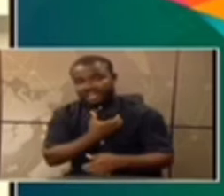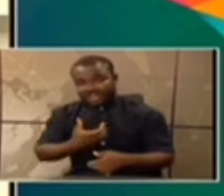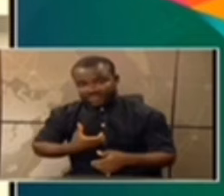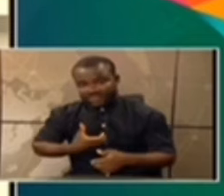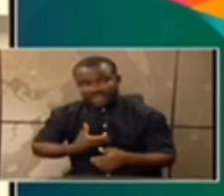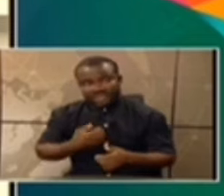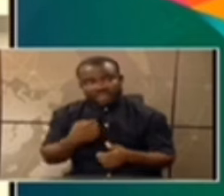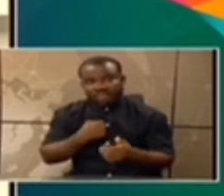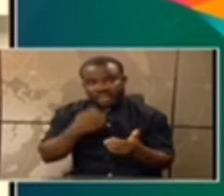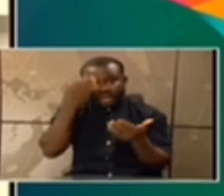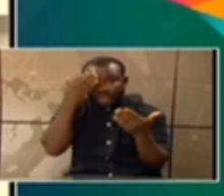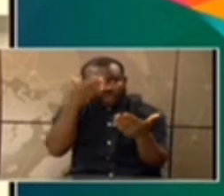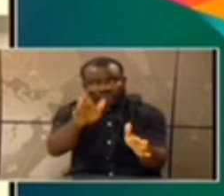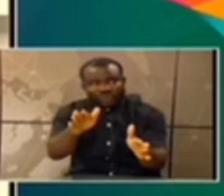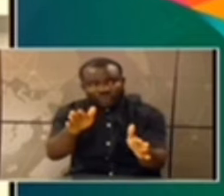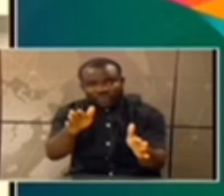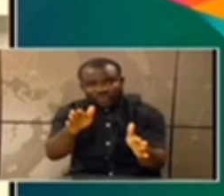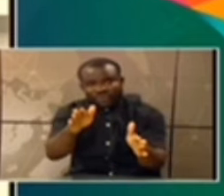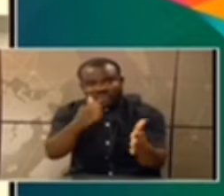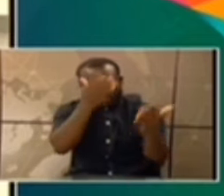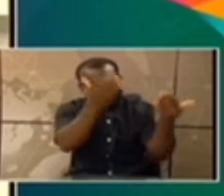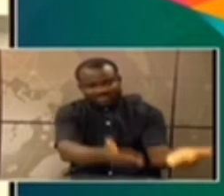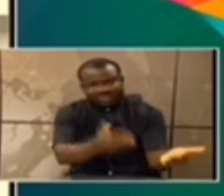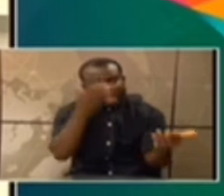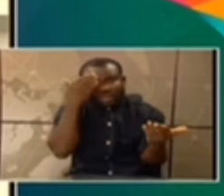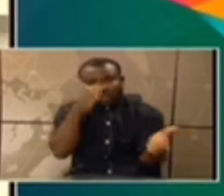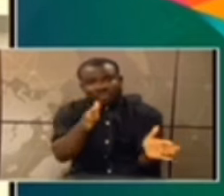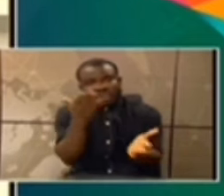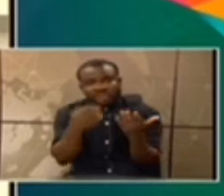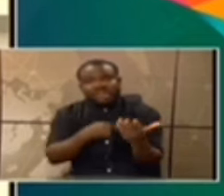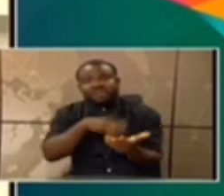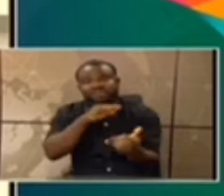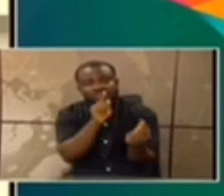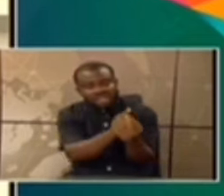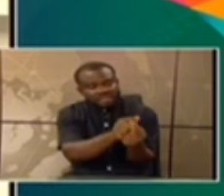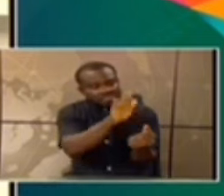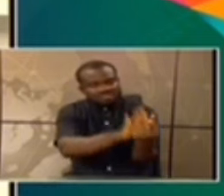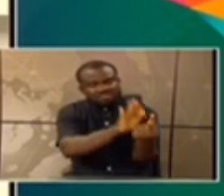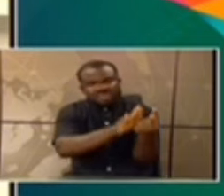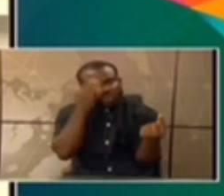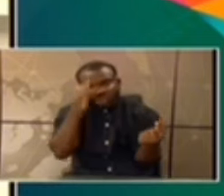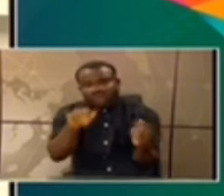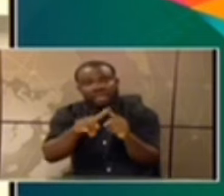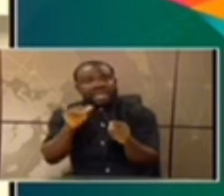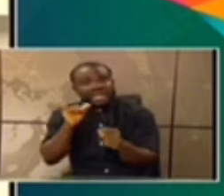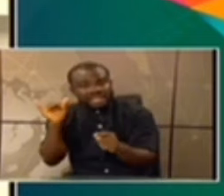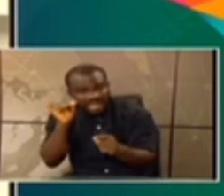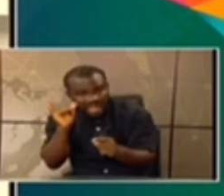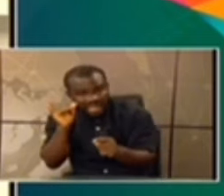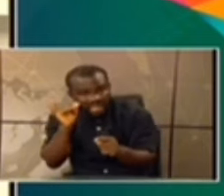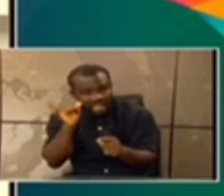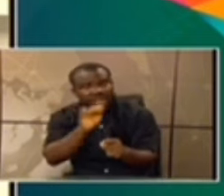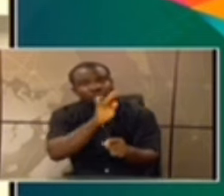Sebia me who will be a minim say a wa. Fachami. Nemo minimu, but then ra, and I drew, ye don't want some ever